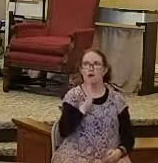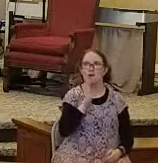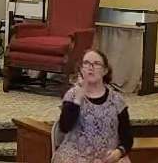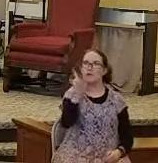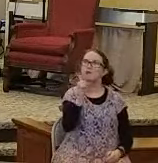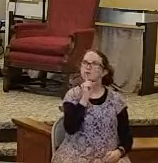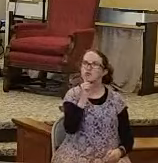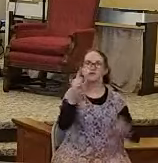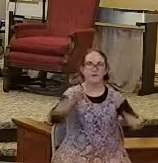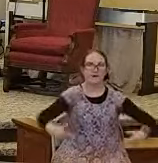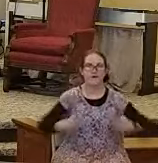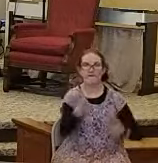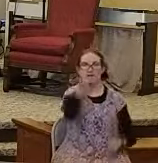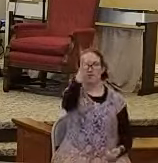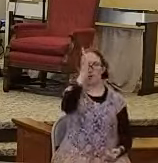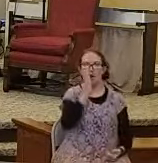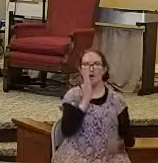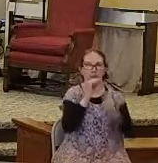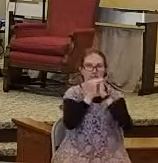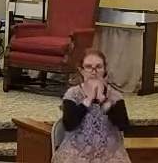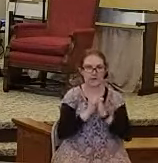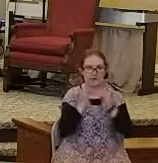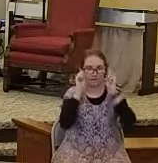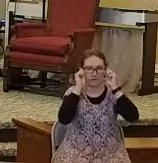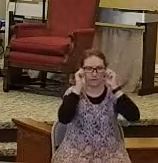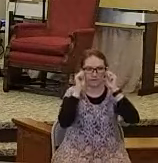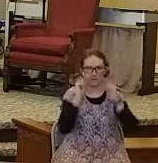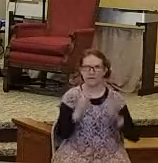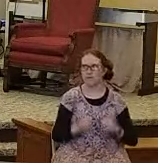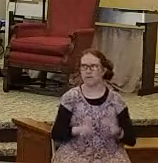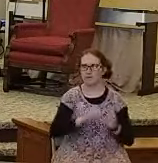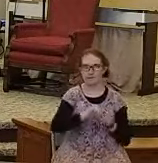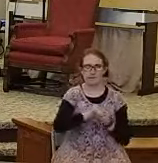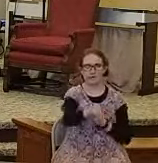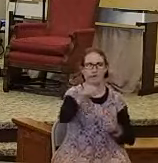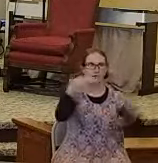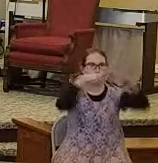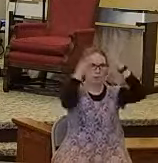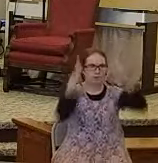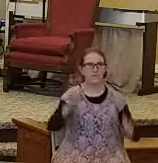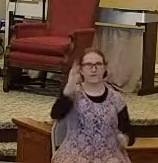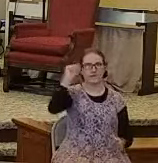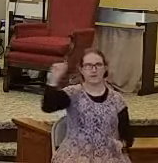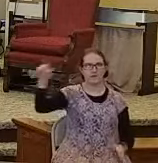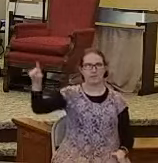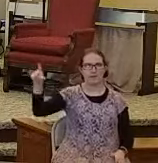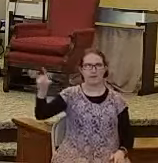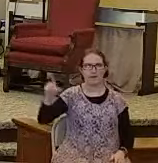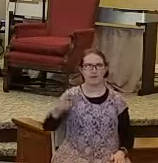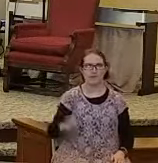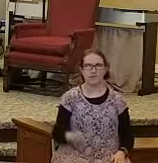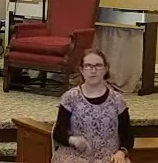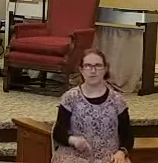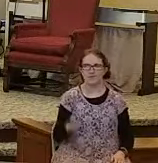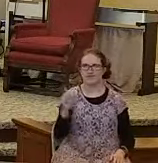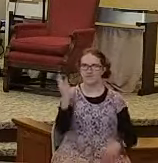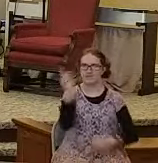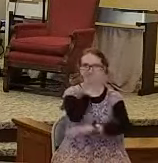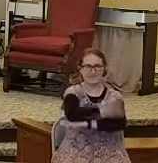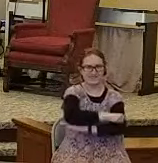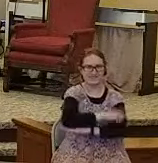one true living God. Amen. Amen. Then he killed the prophets of Baal. Amen. But just a few days